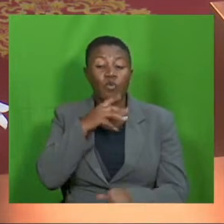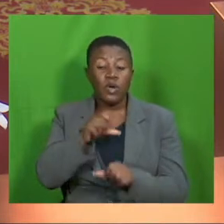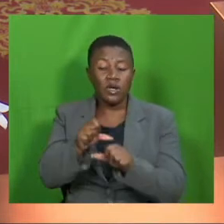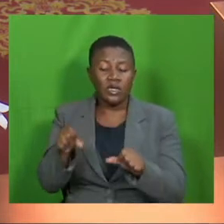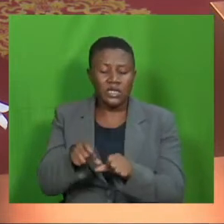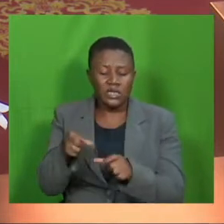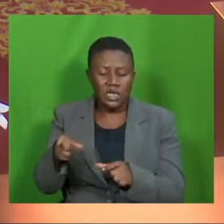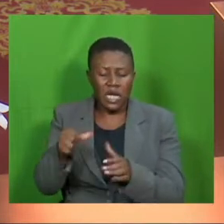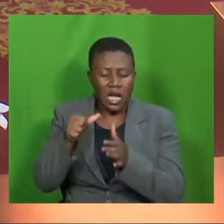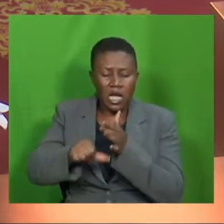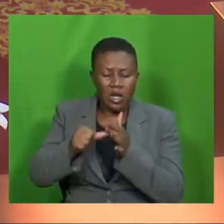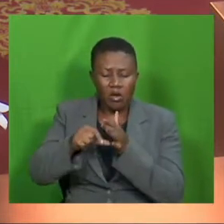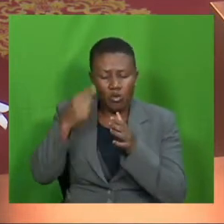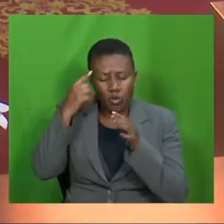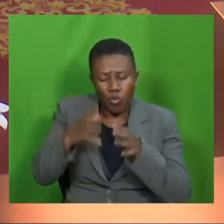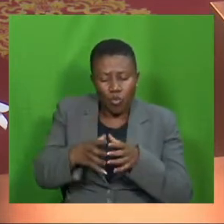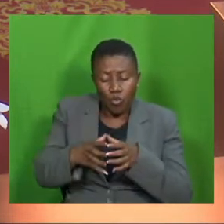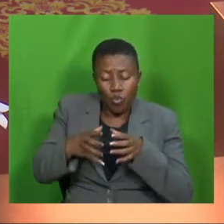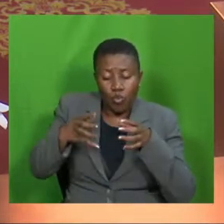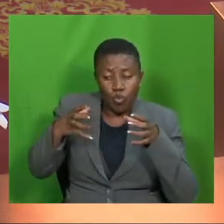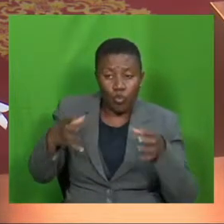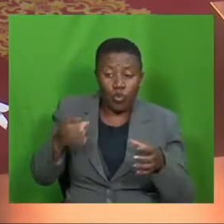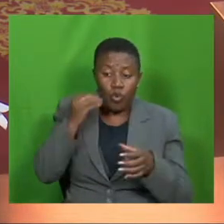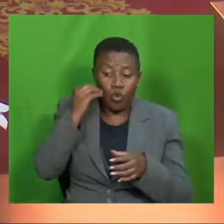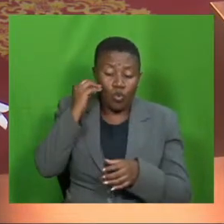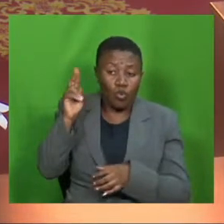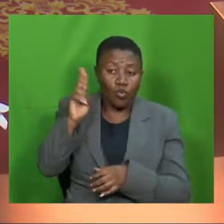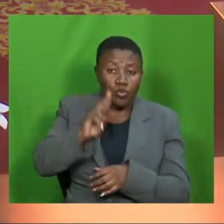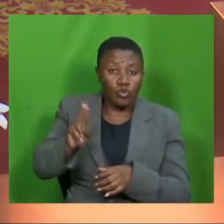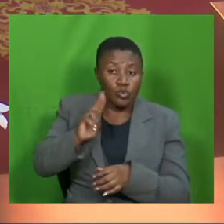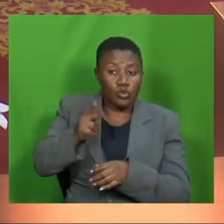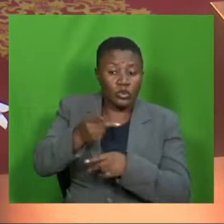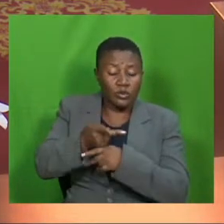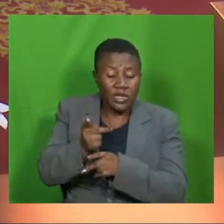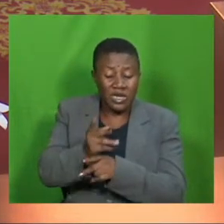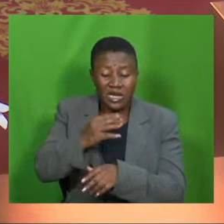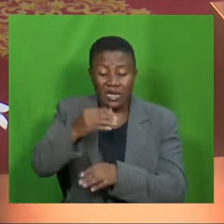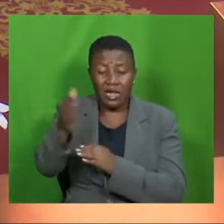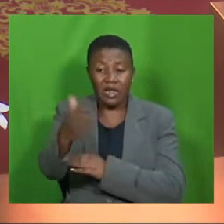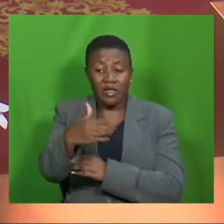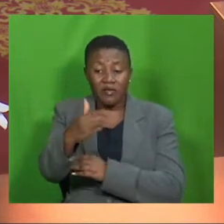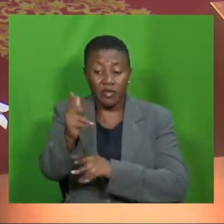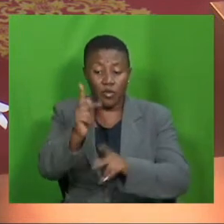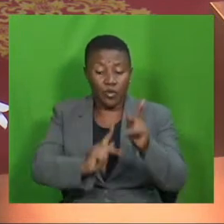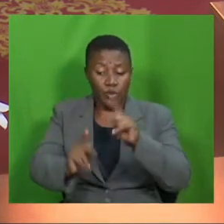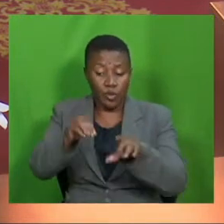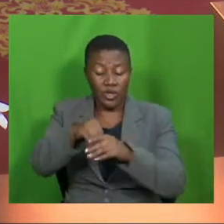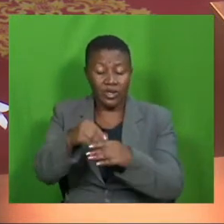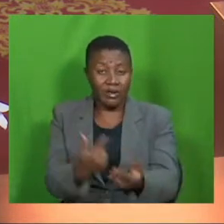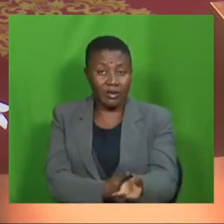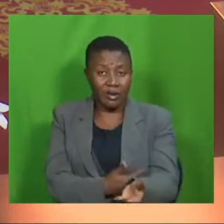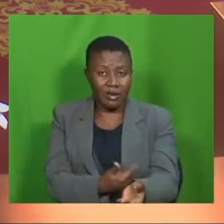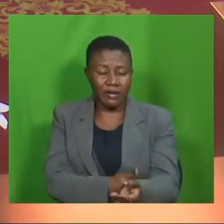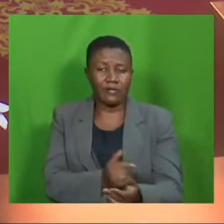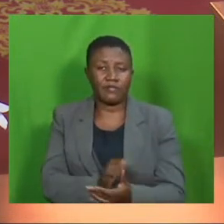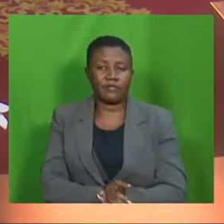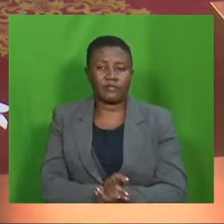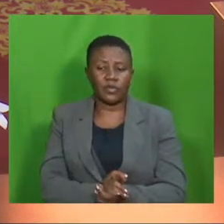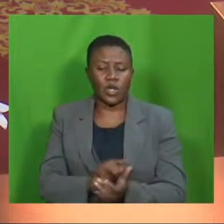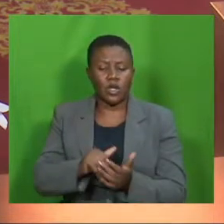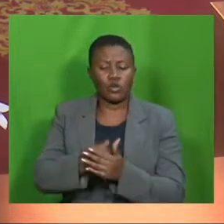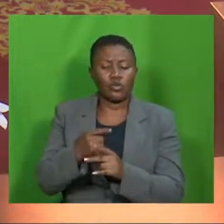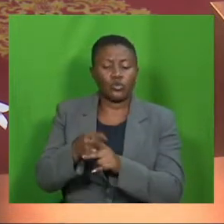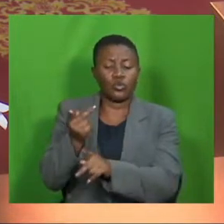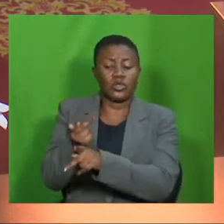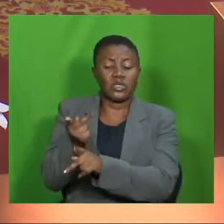bulk of domestic fish production and fisher population in Ghana. Sustaining the subsector